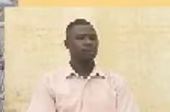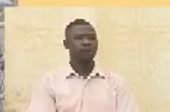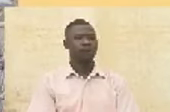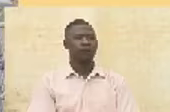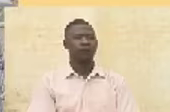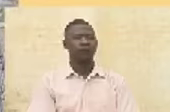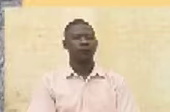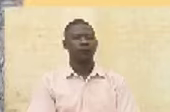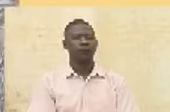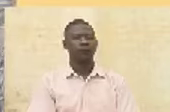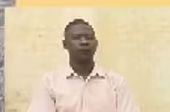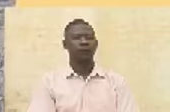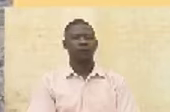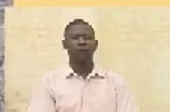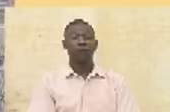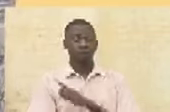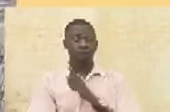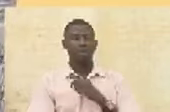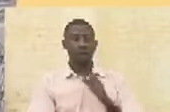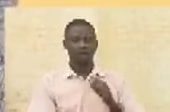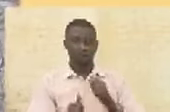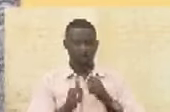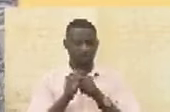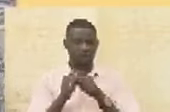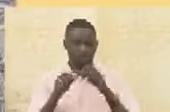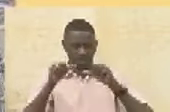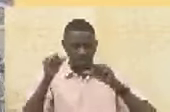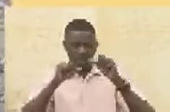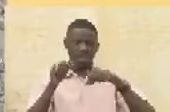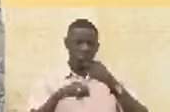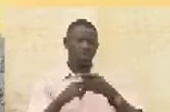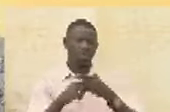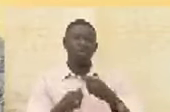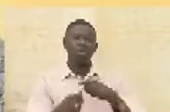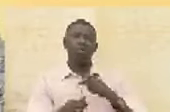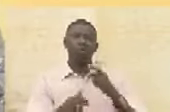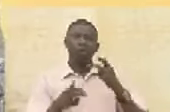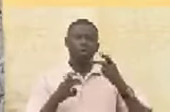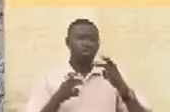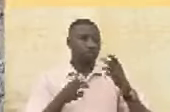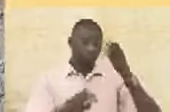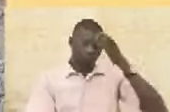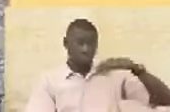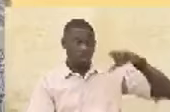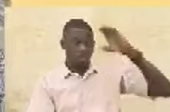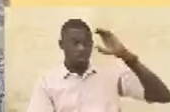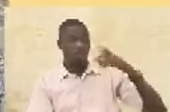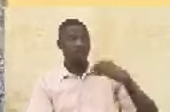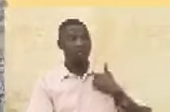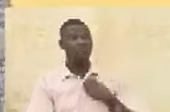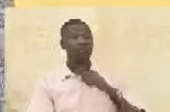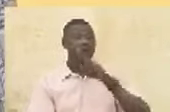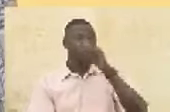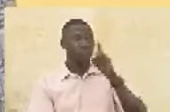that. But commissioners, if you have any questions to ask, please indicate.